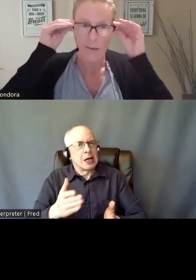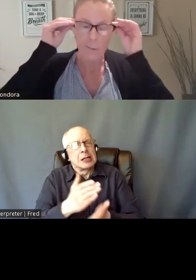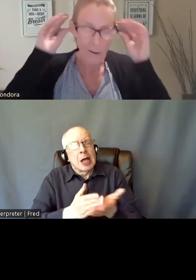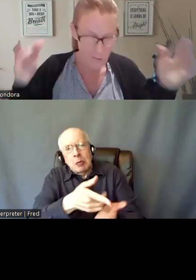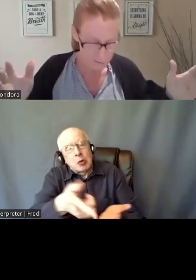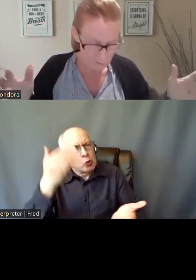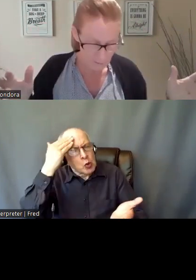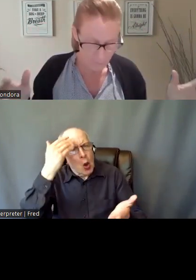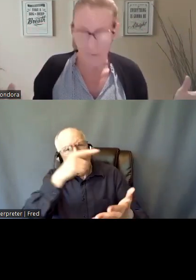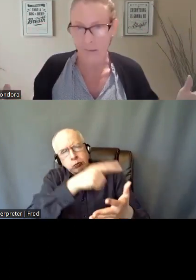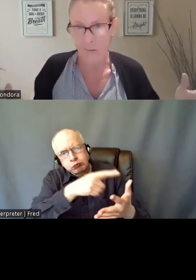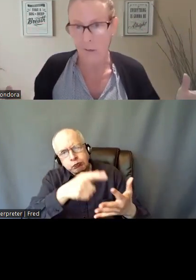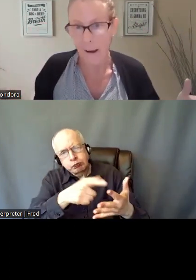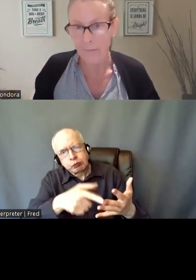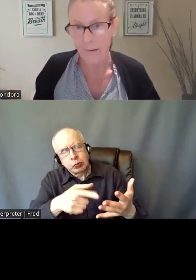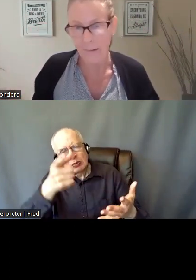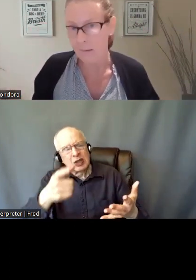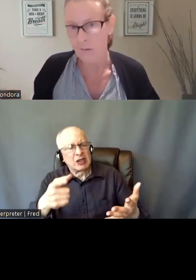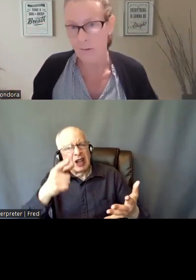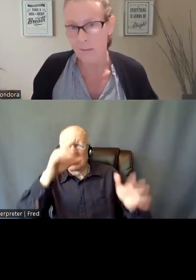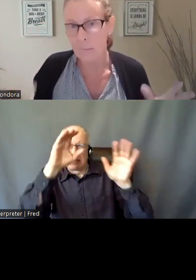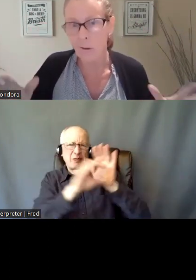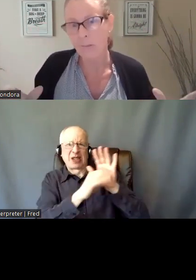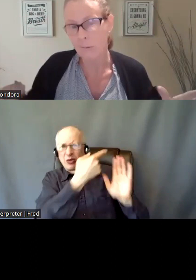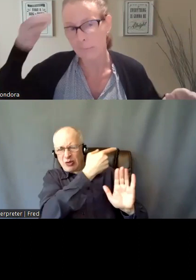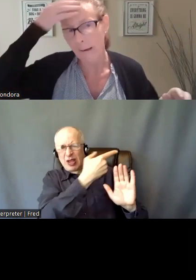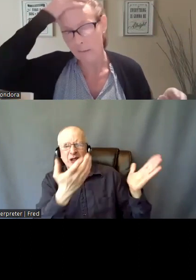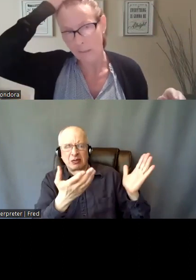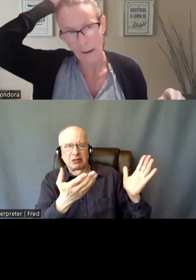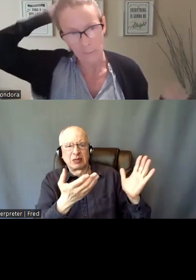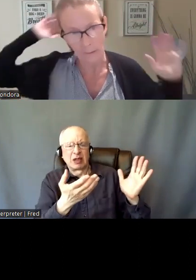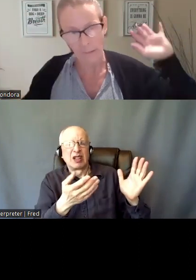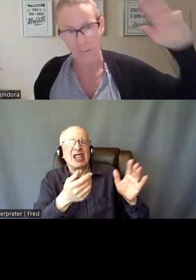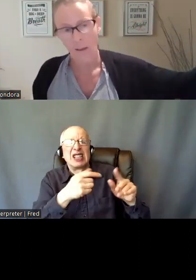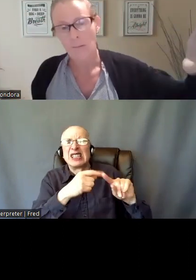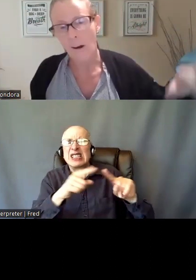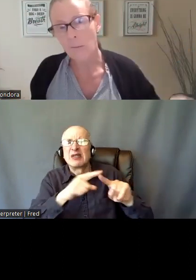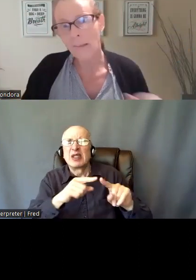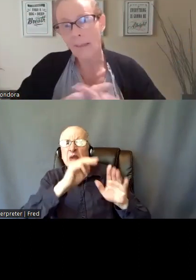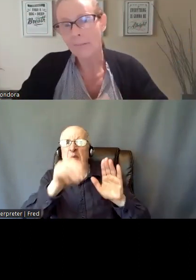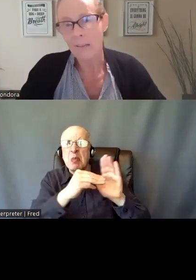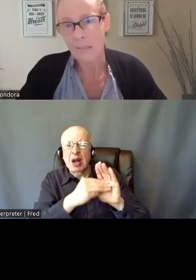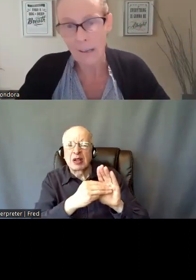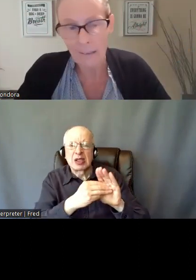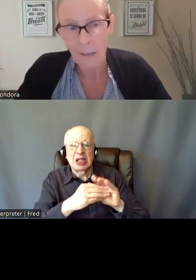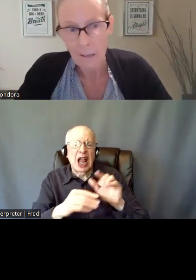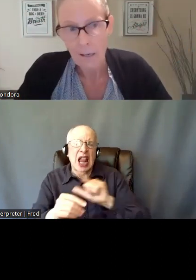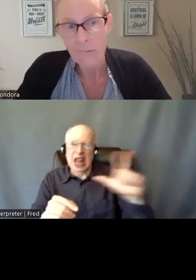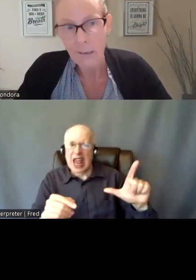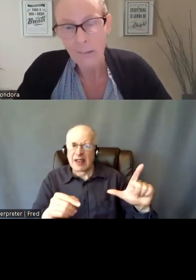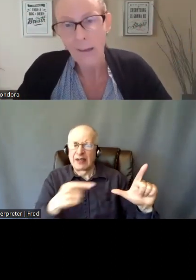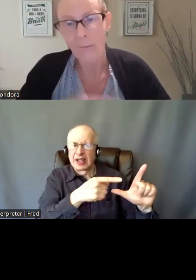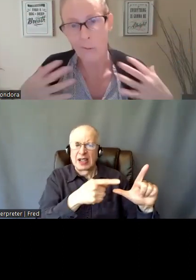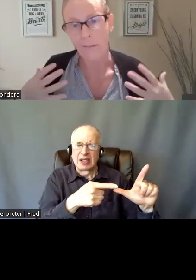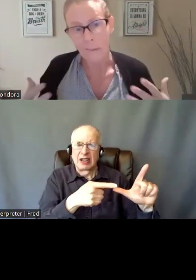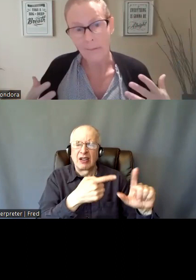them. So what you're just looking at up here is just a graphic that illustrates the multitude of models that are out there. The far one on the left-hand side comes